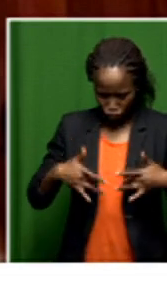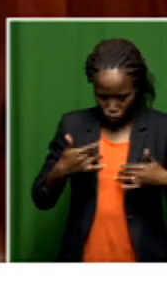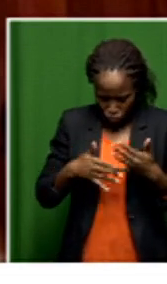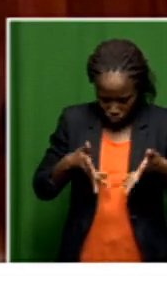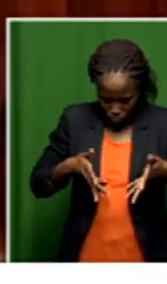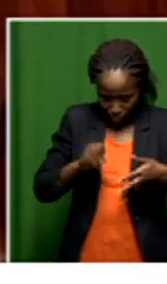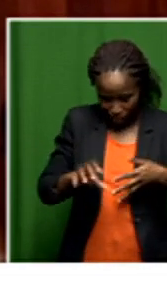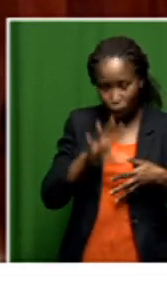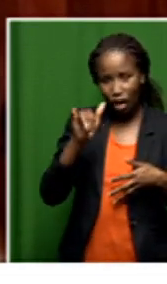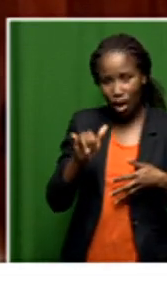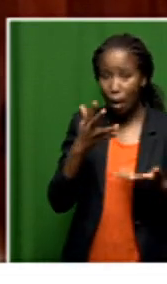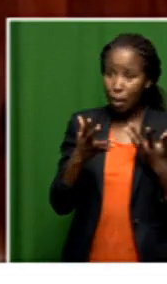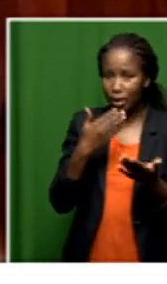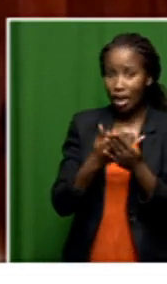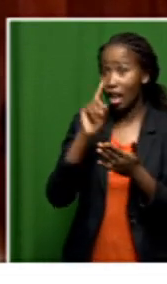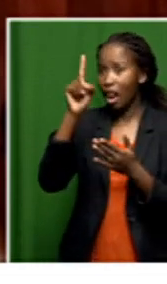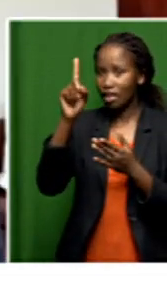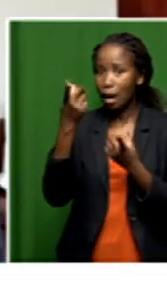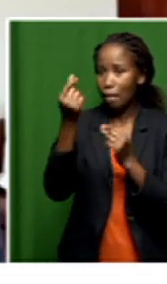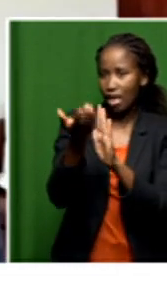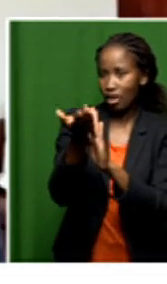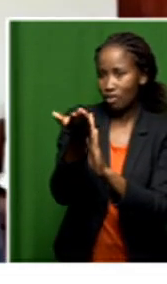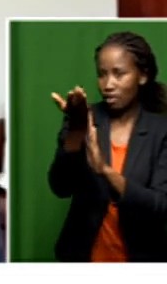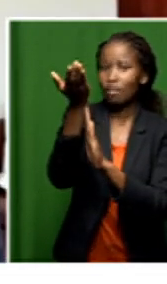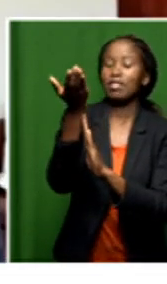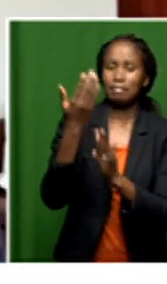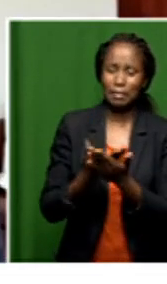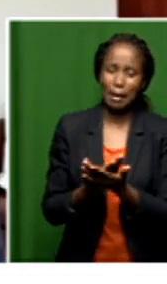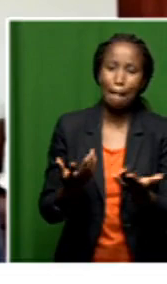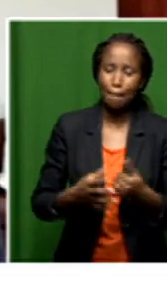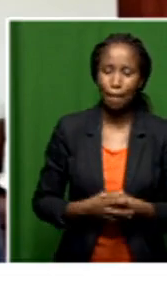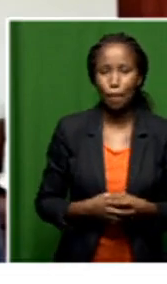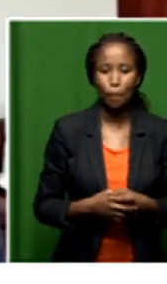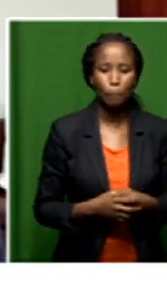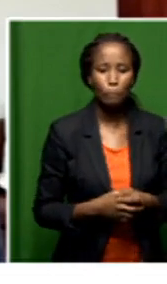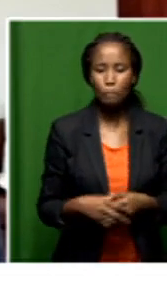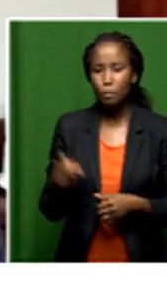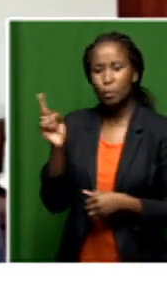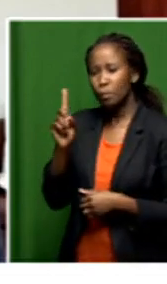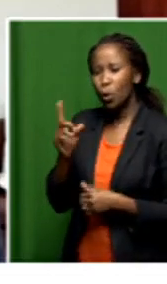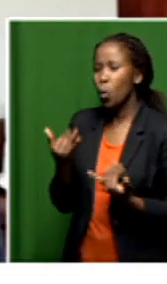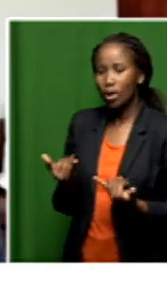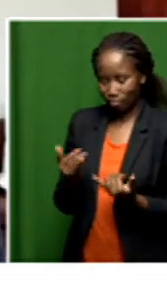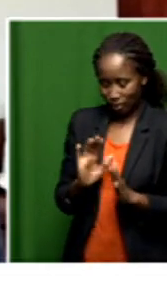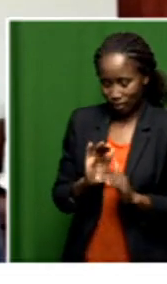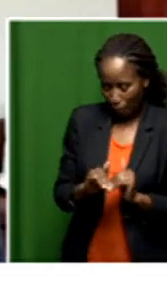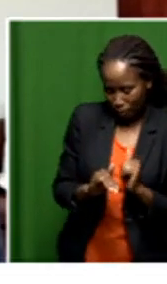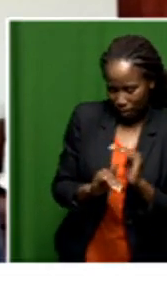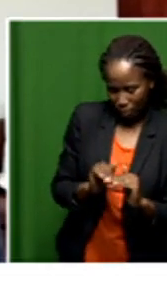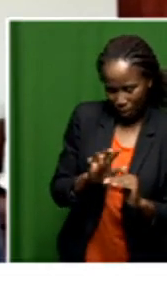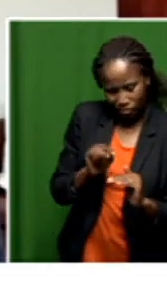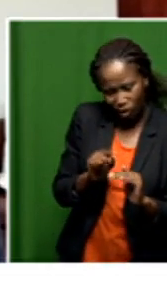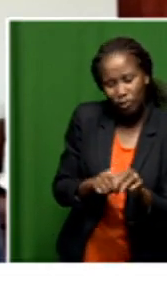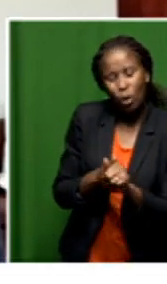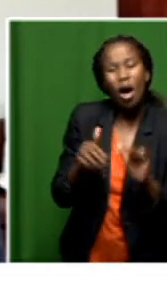1 + 1 gets you to 2.5. And what would you say are some of the first steps that novice investors must take when entering the